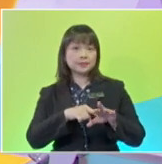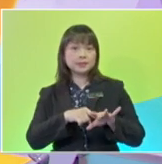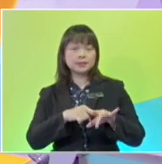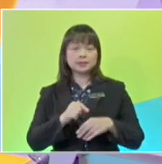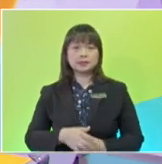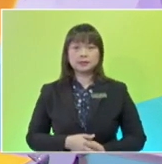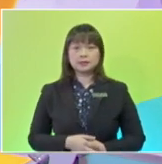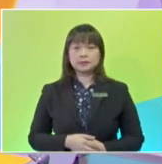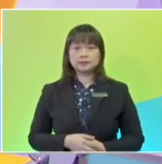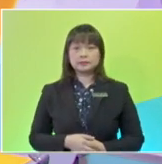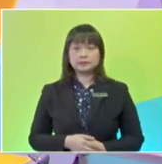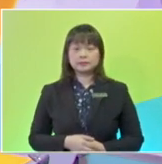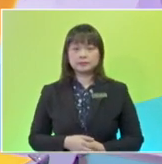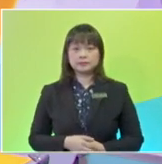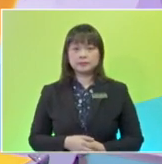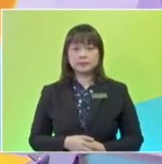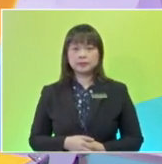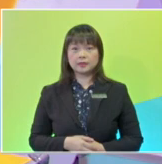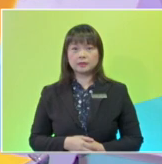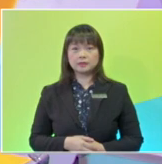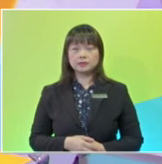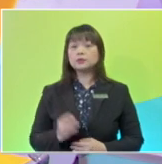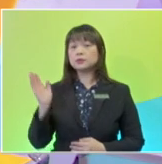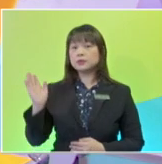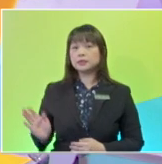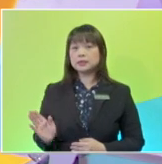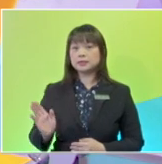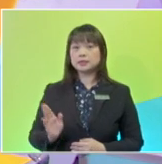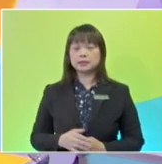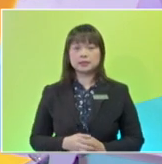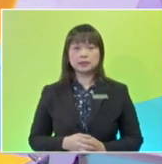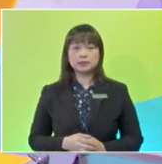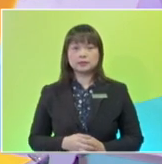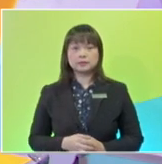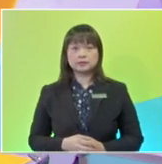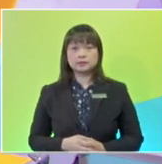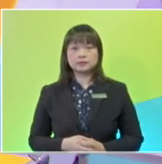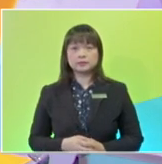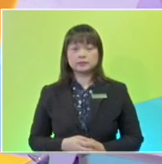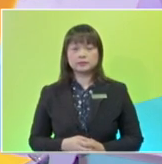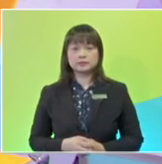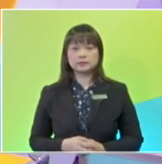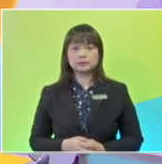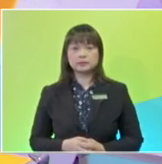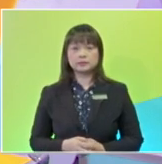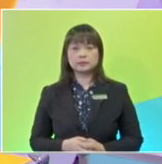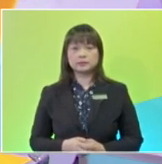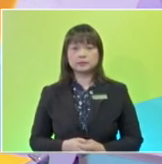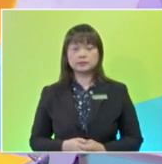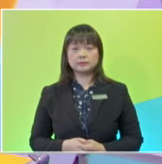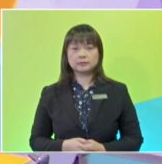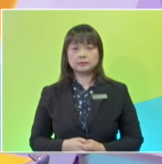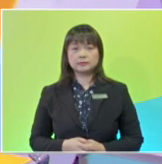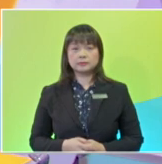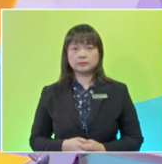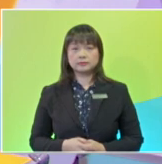is basically for separating materials that are solid and liquid form. Okay, different materials yes. that are together, we